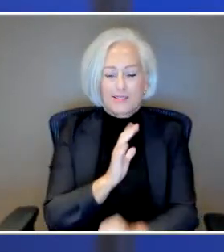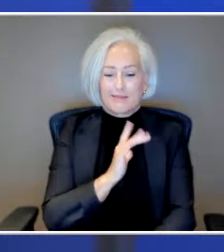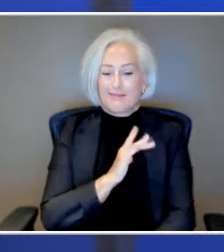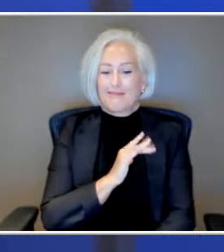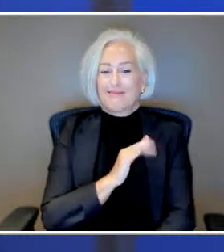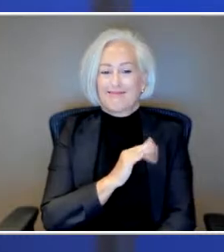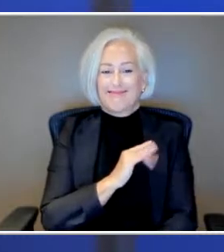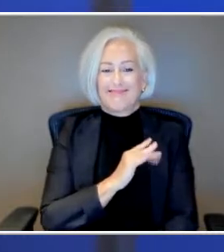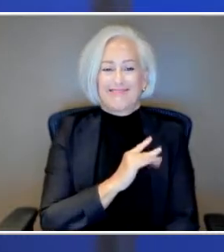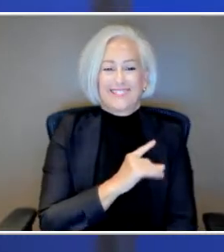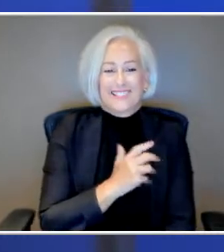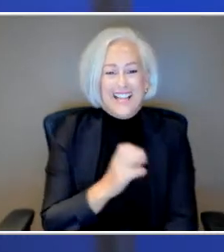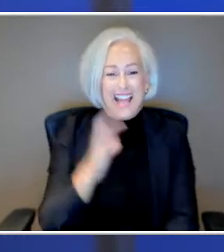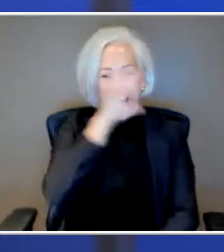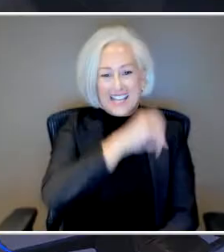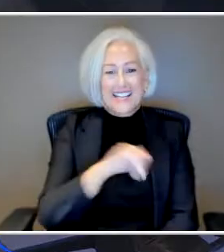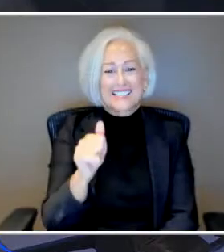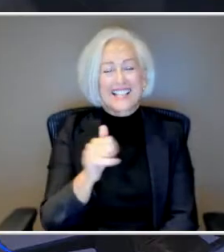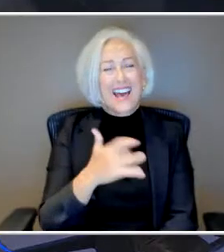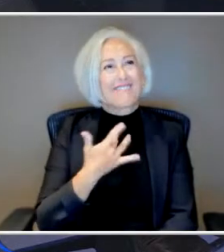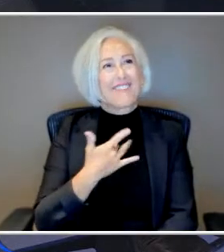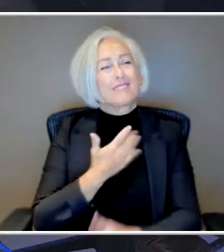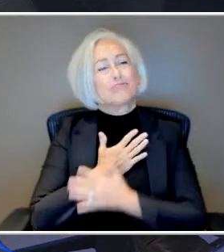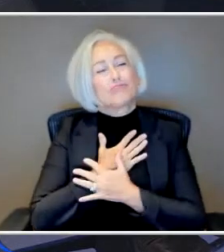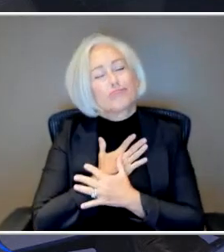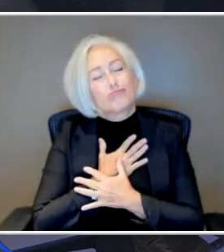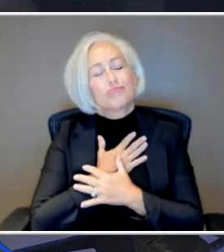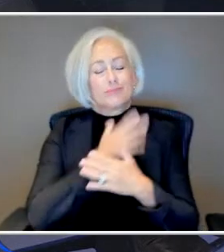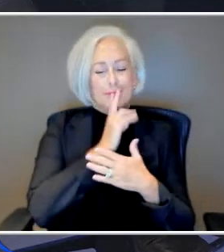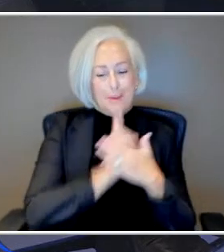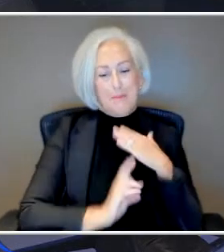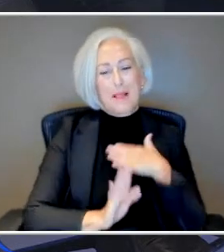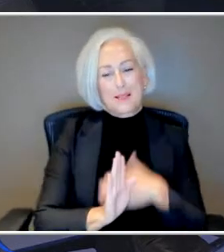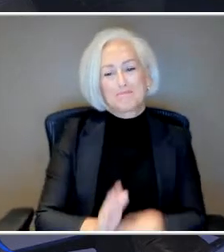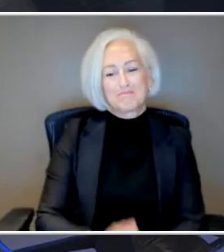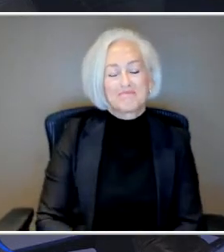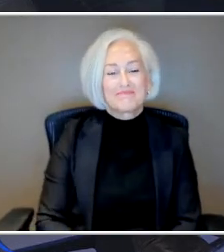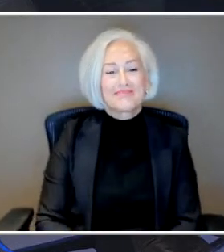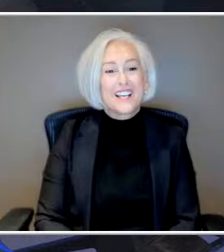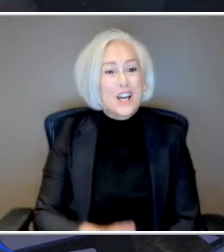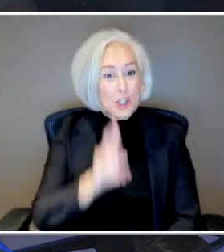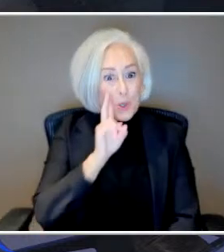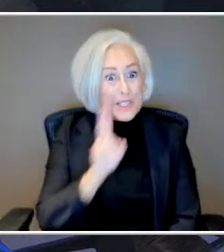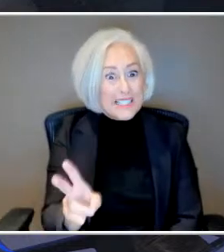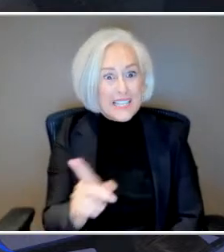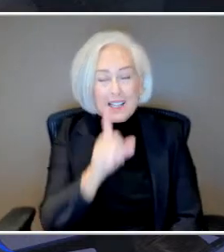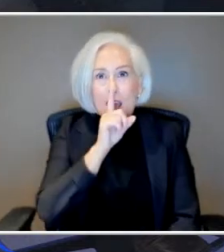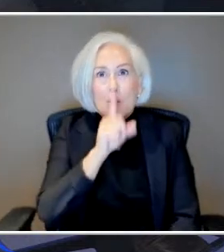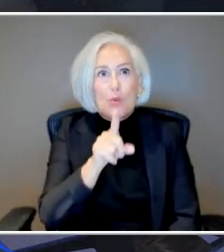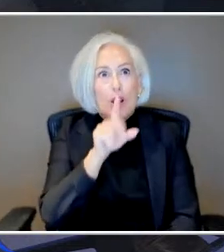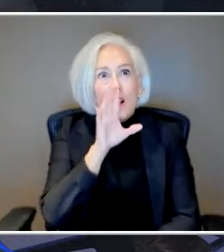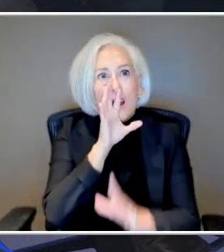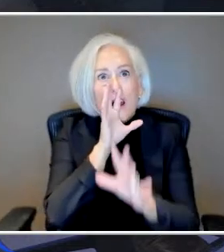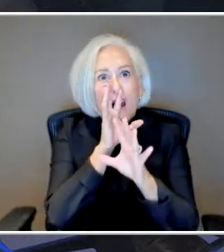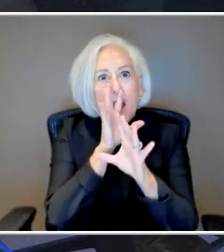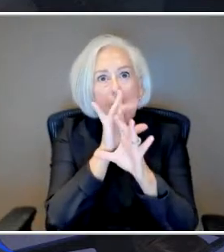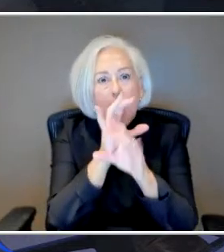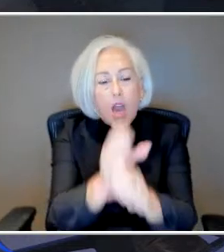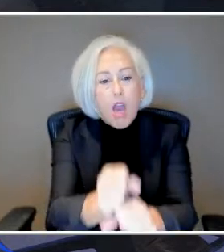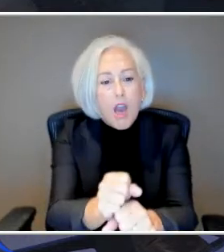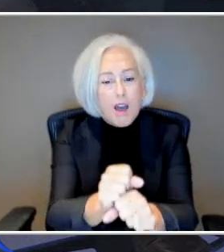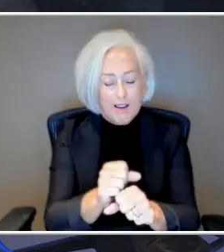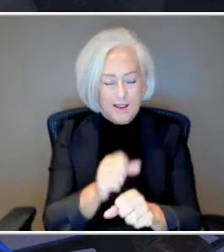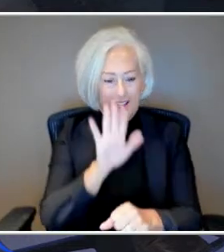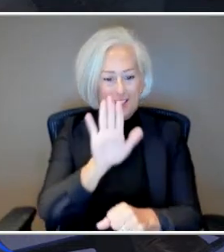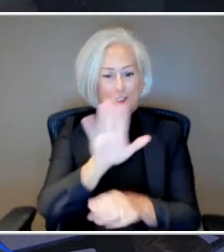I guess, was very humbling. I think it was cool because you could tell in the video they were really plugged into this dynamic and this story